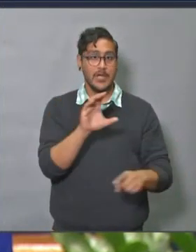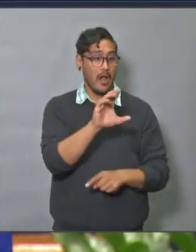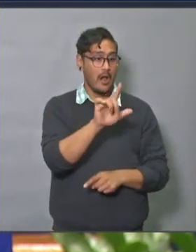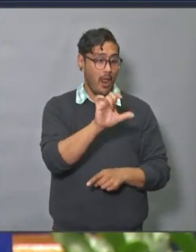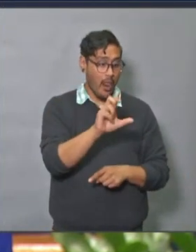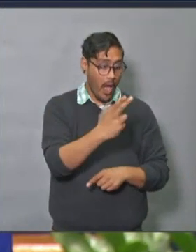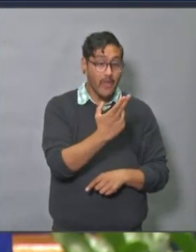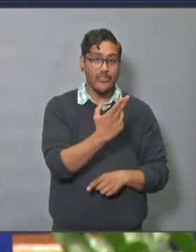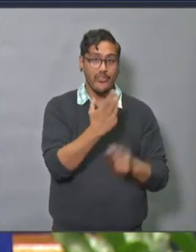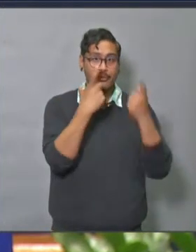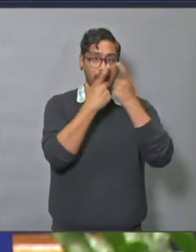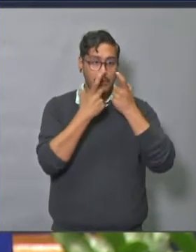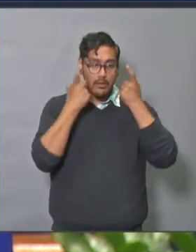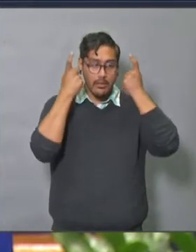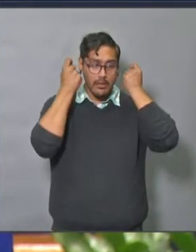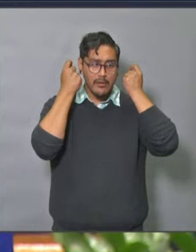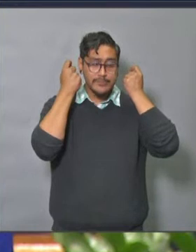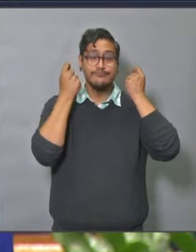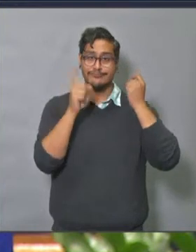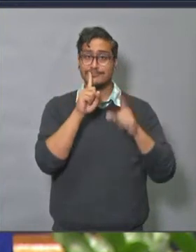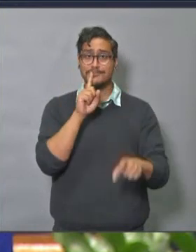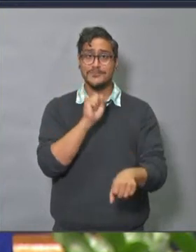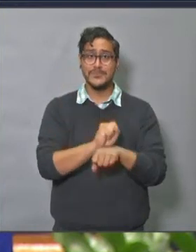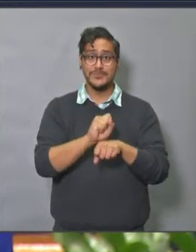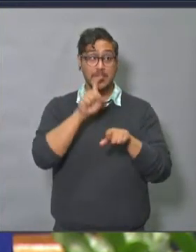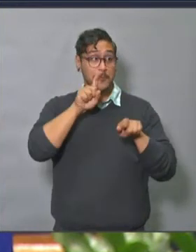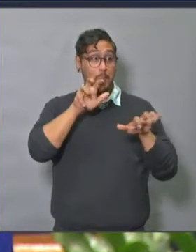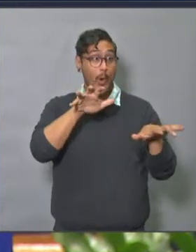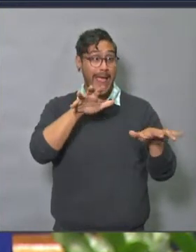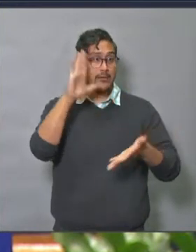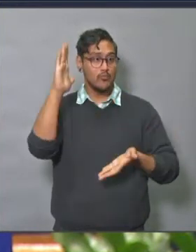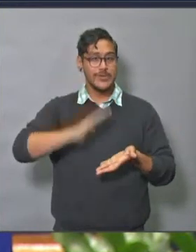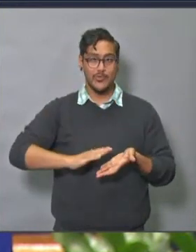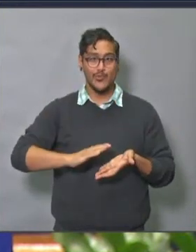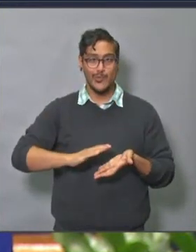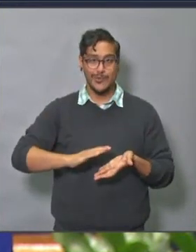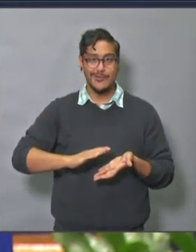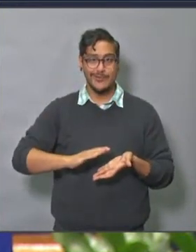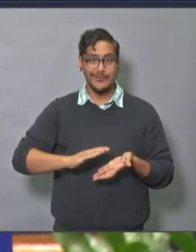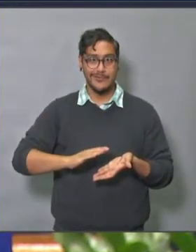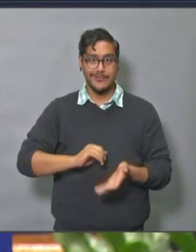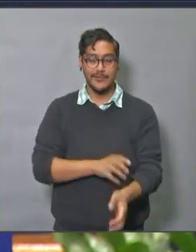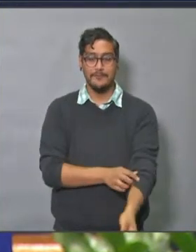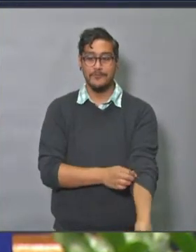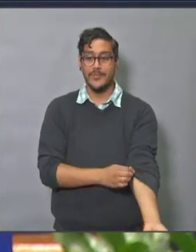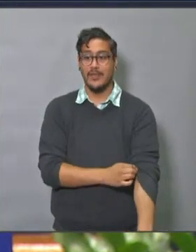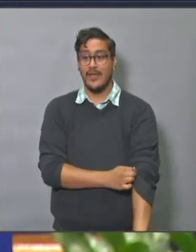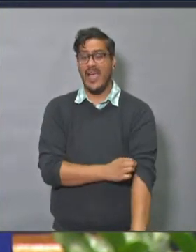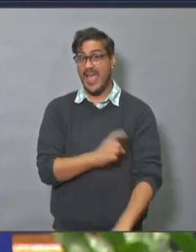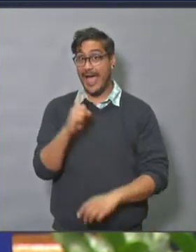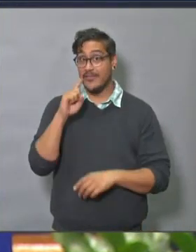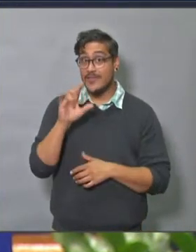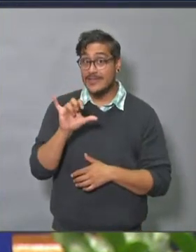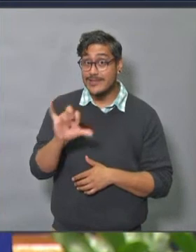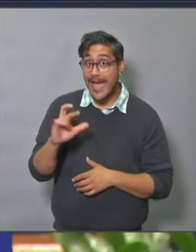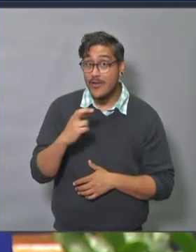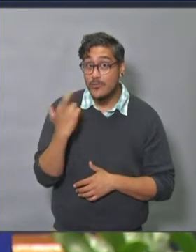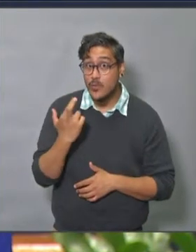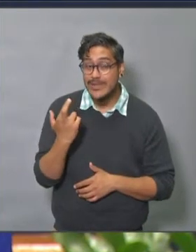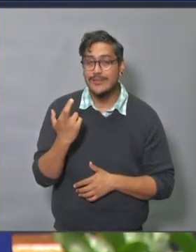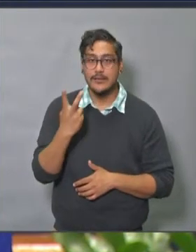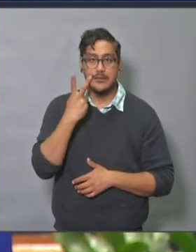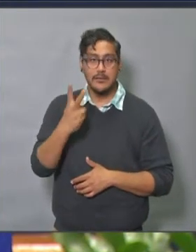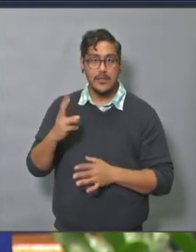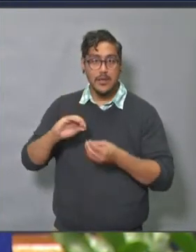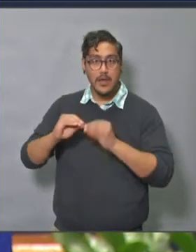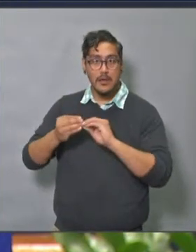coverings does reduce the rate of transmission. And I think it is partly what may account for the lower numbers in Japan. I